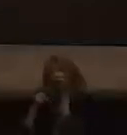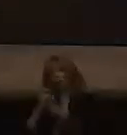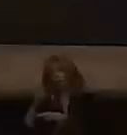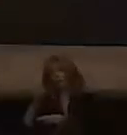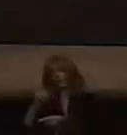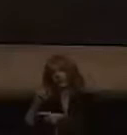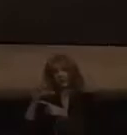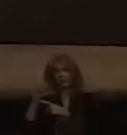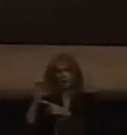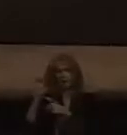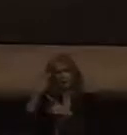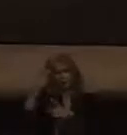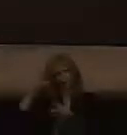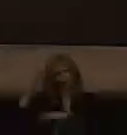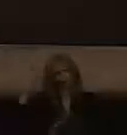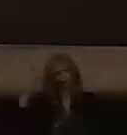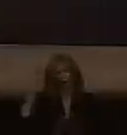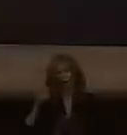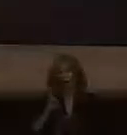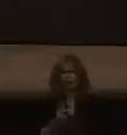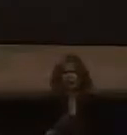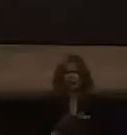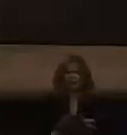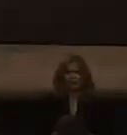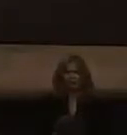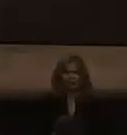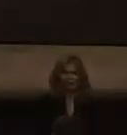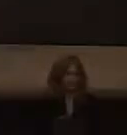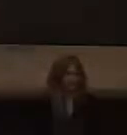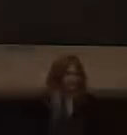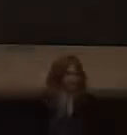rate is actually low and they have higher rates of retention.